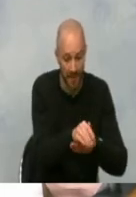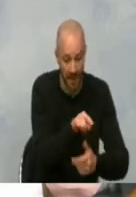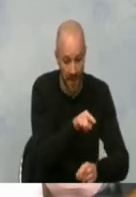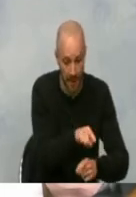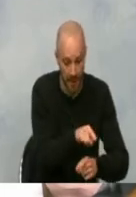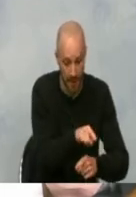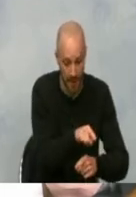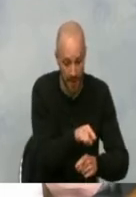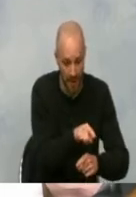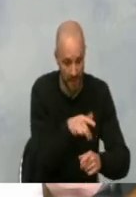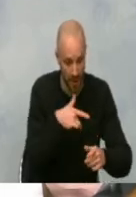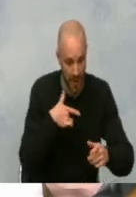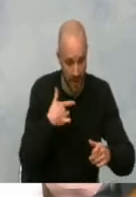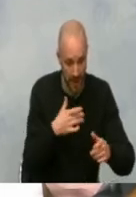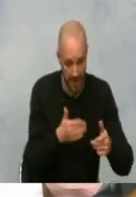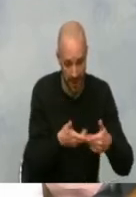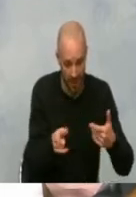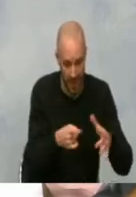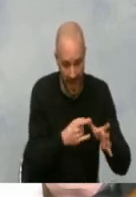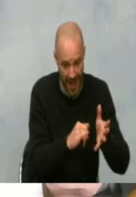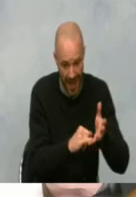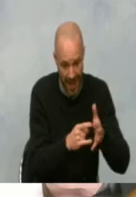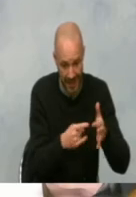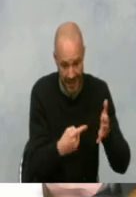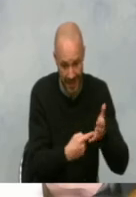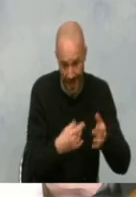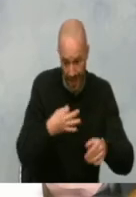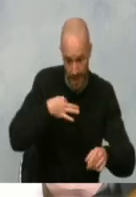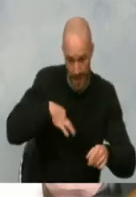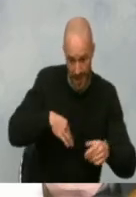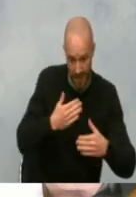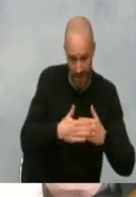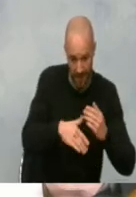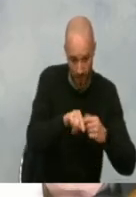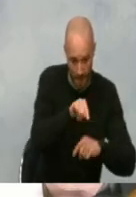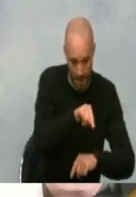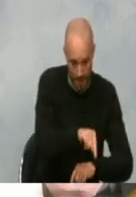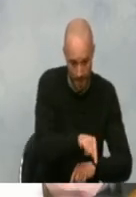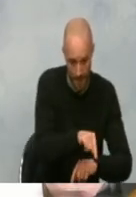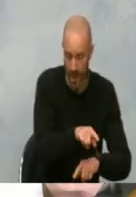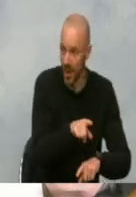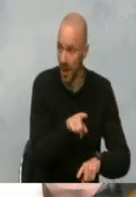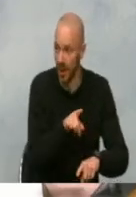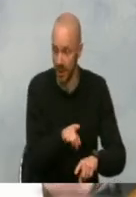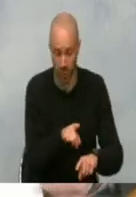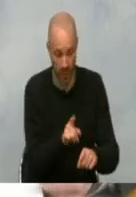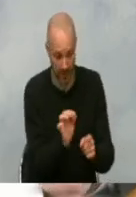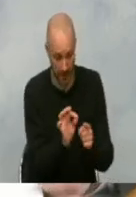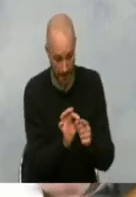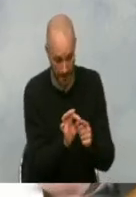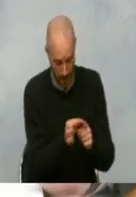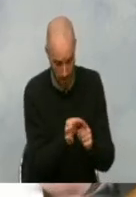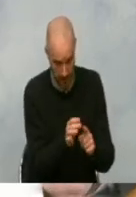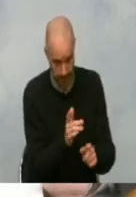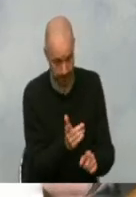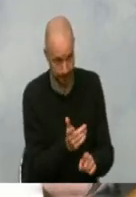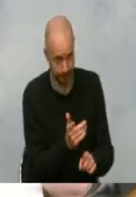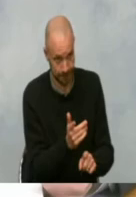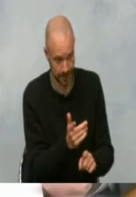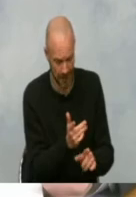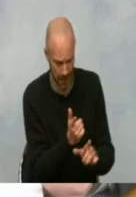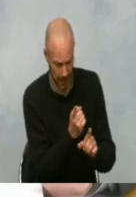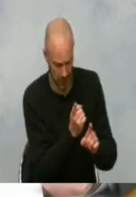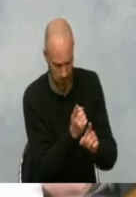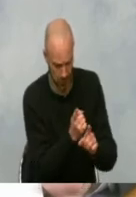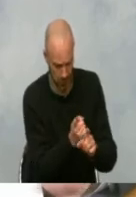the life of the asset and the benefit that can be gained from that. So there is a point in there where it talks about